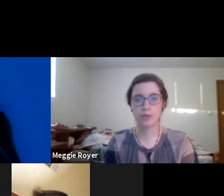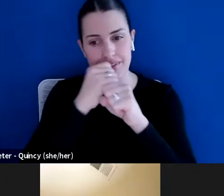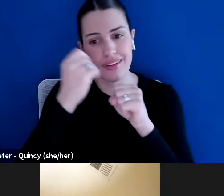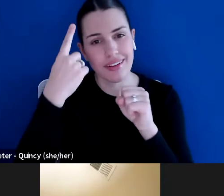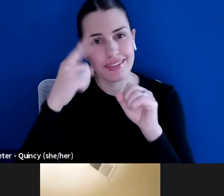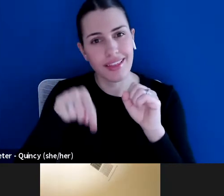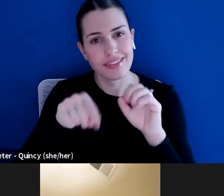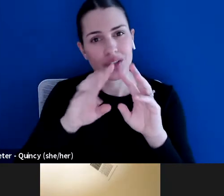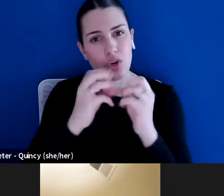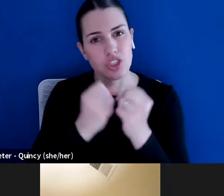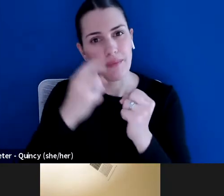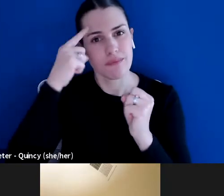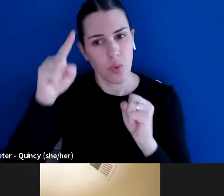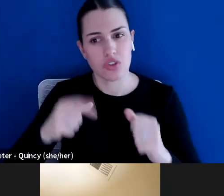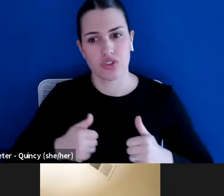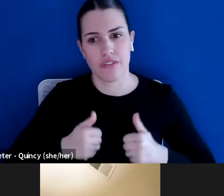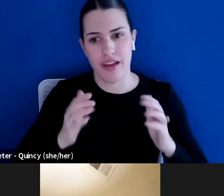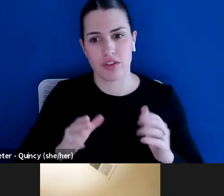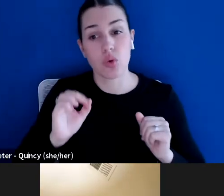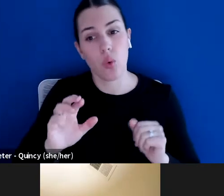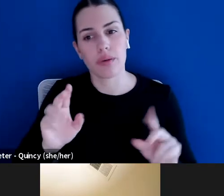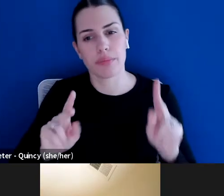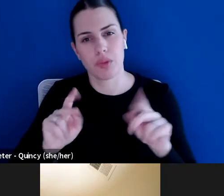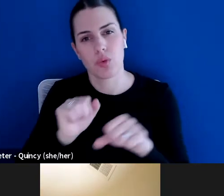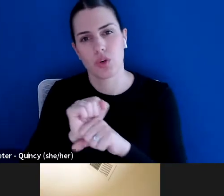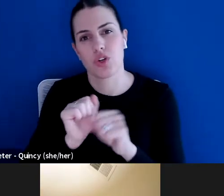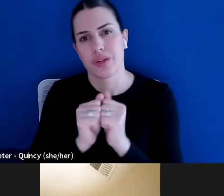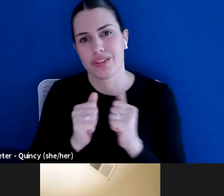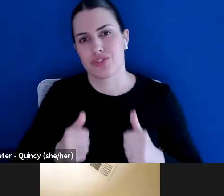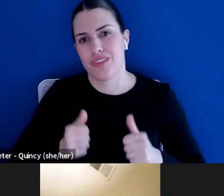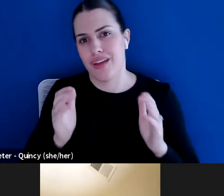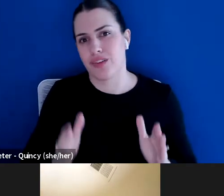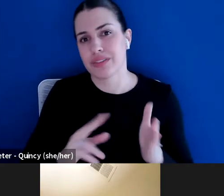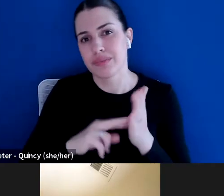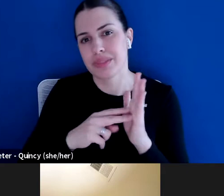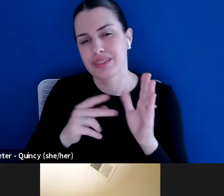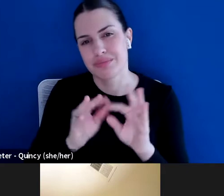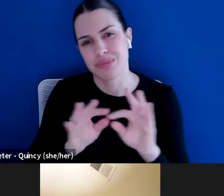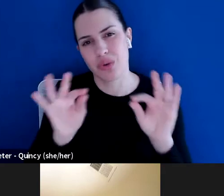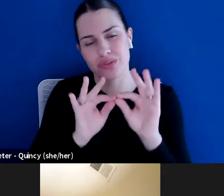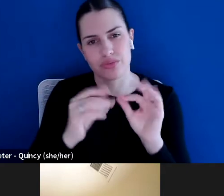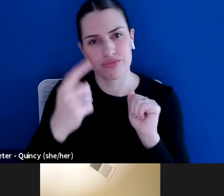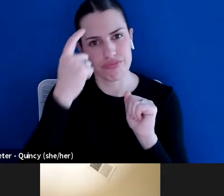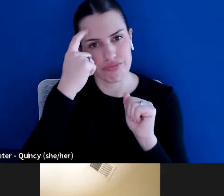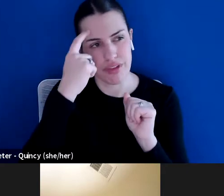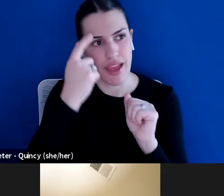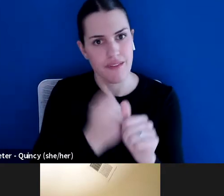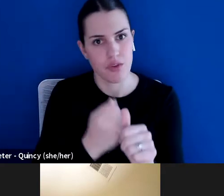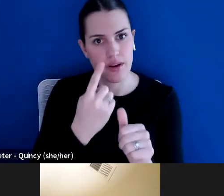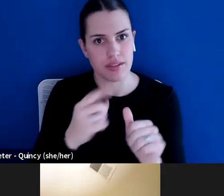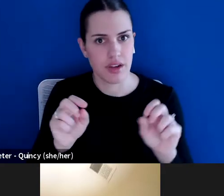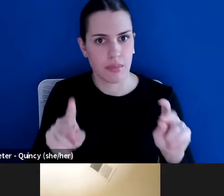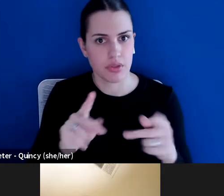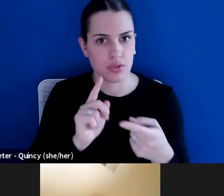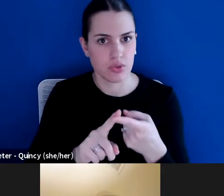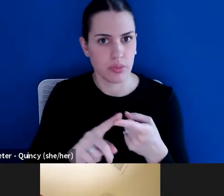workshop for survivors or people who work with survivors. Making sure that we're mindful that everyone has an opportunity to be